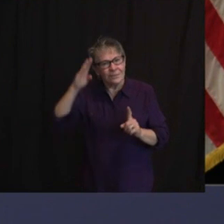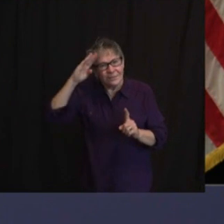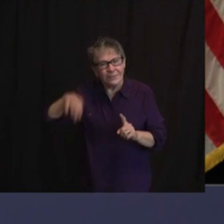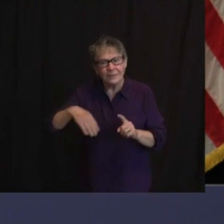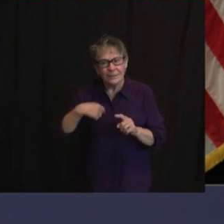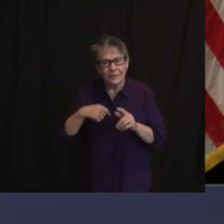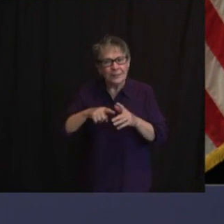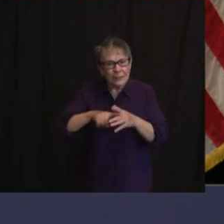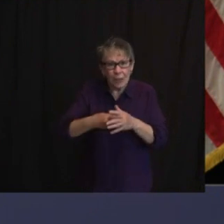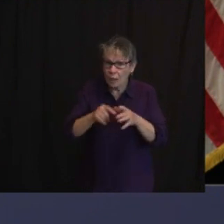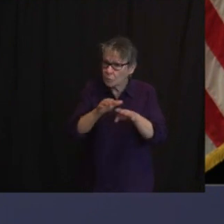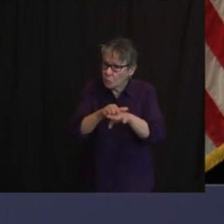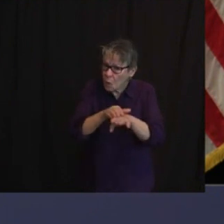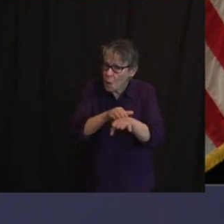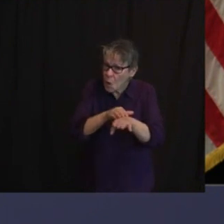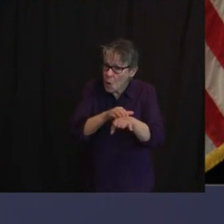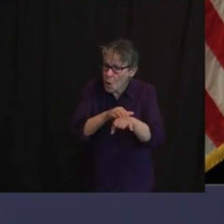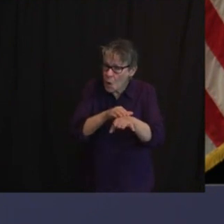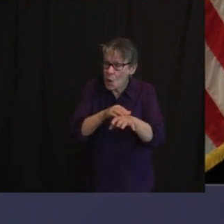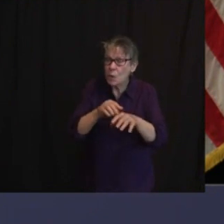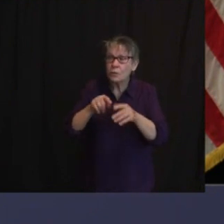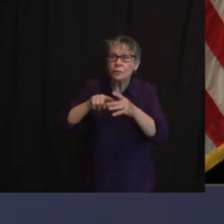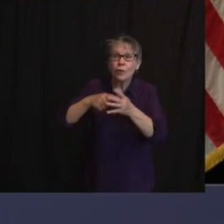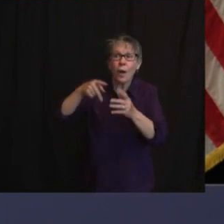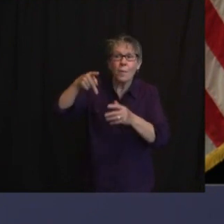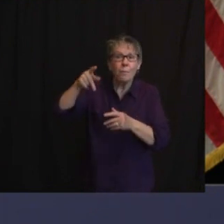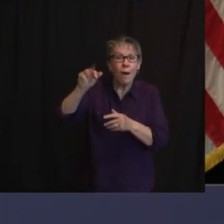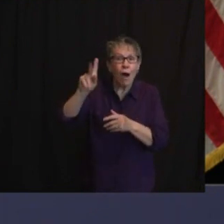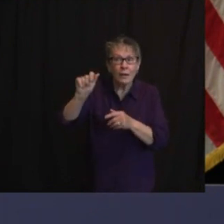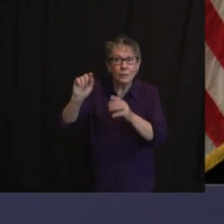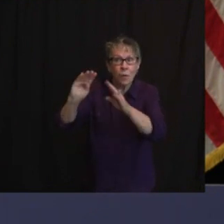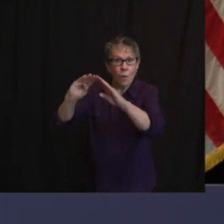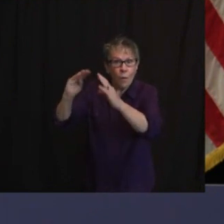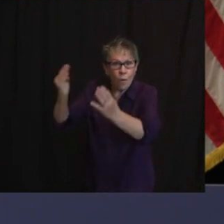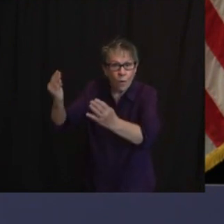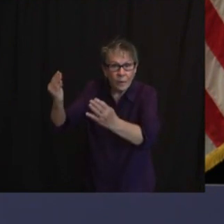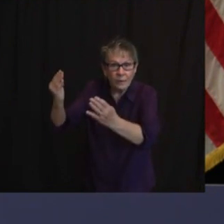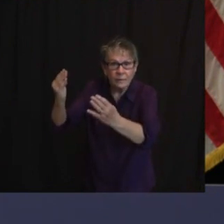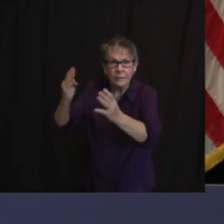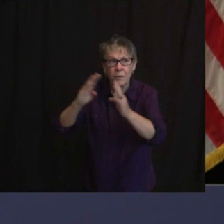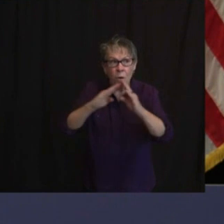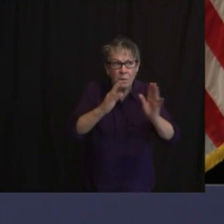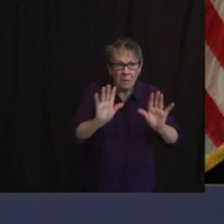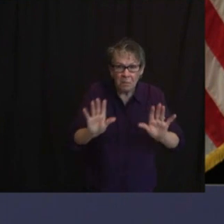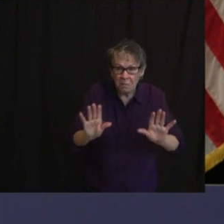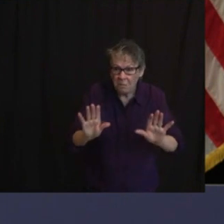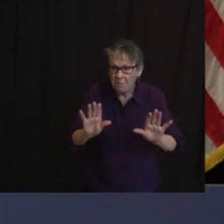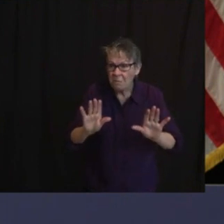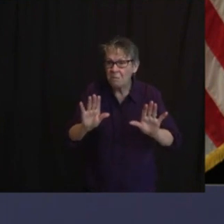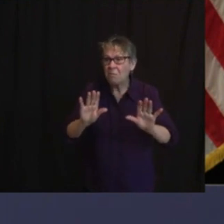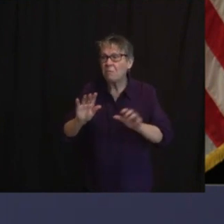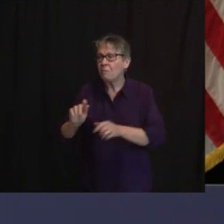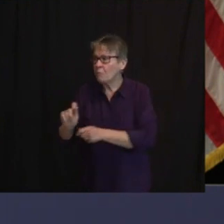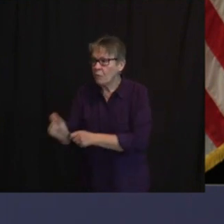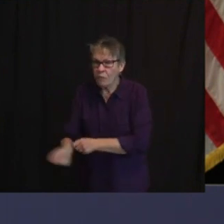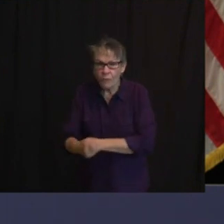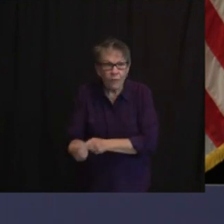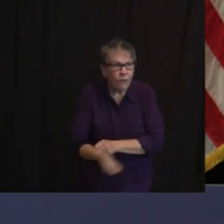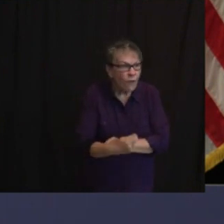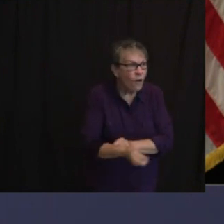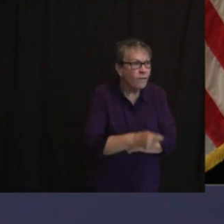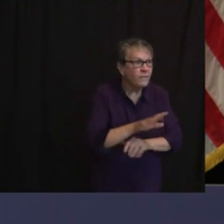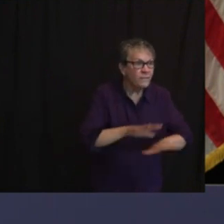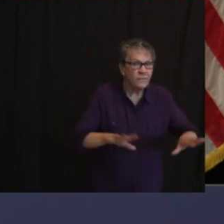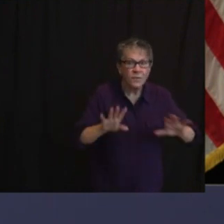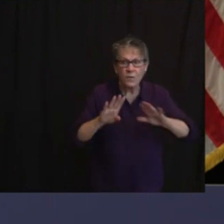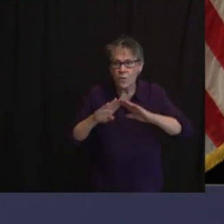turned against us, but it's gone well. And that non-essential retail is on the list that we're looking very